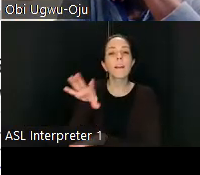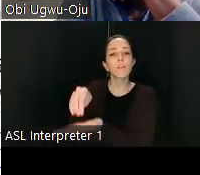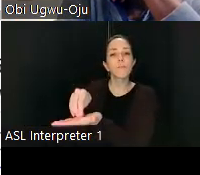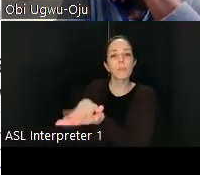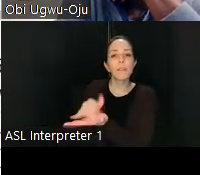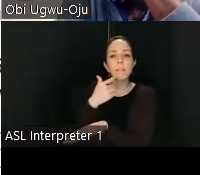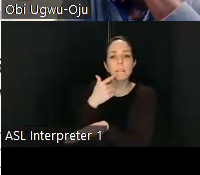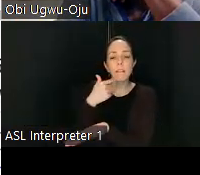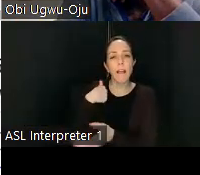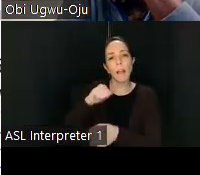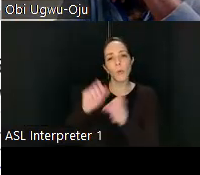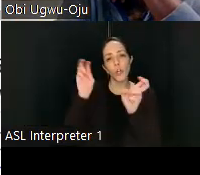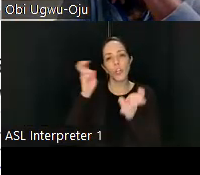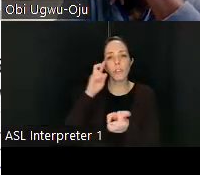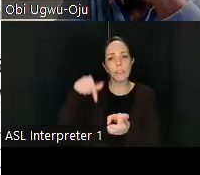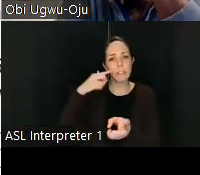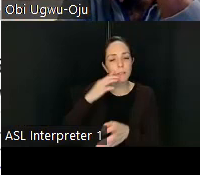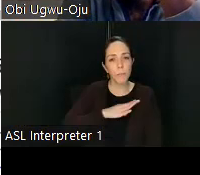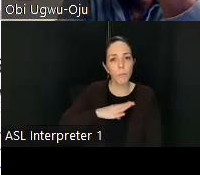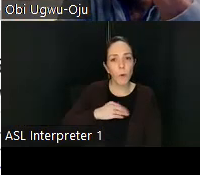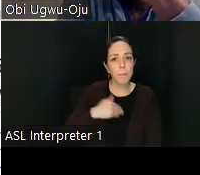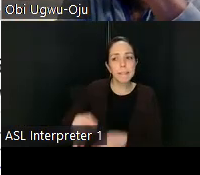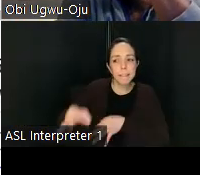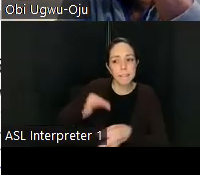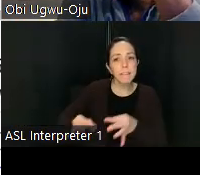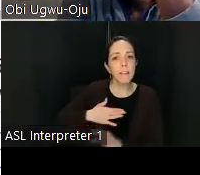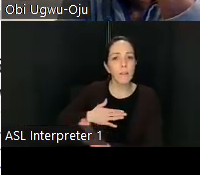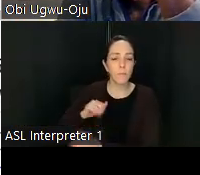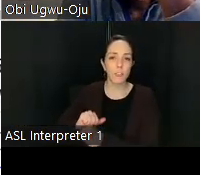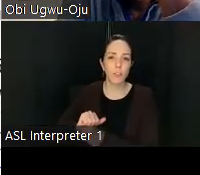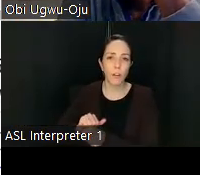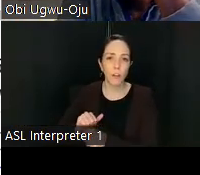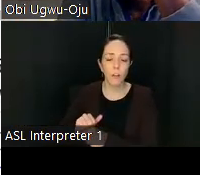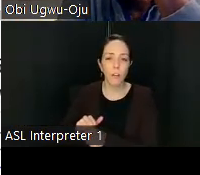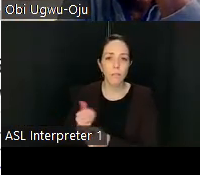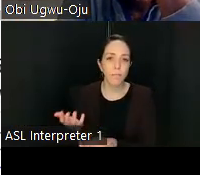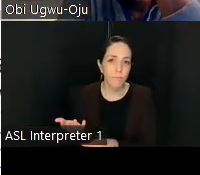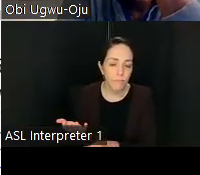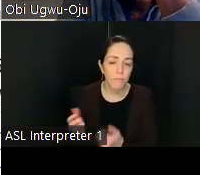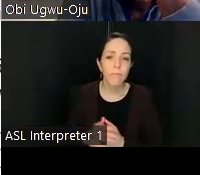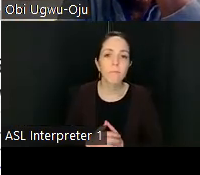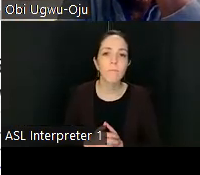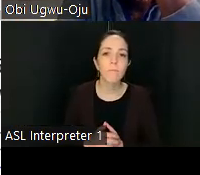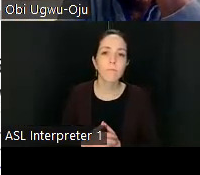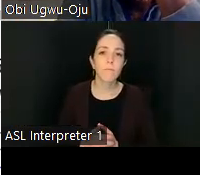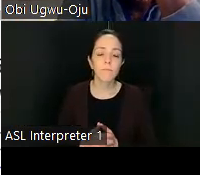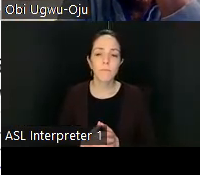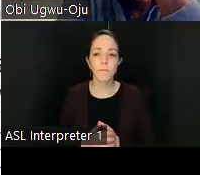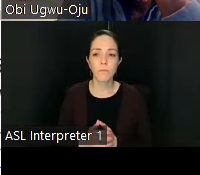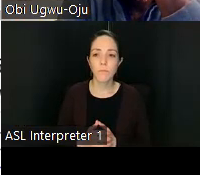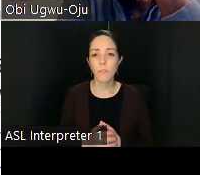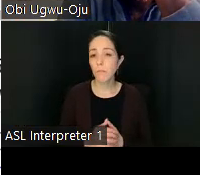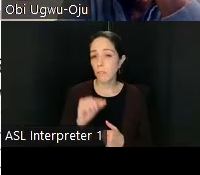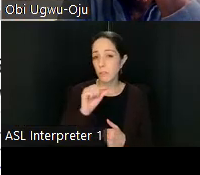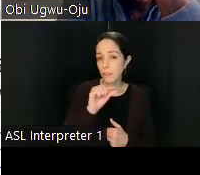you know, have some sort of other thing, you know, the stipend or whatnot. Those fringe benefits would be much